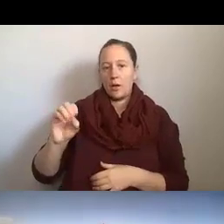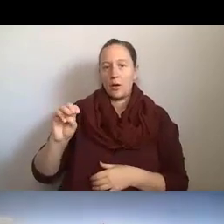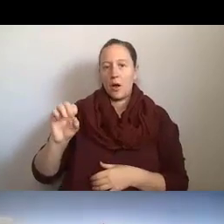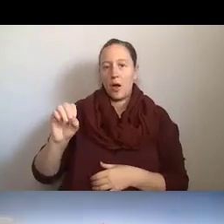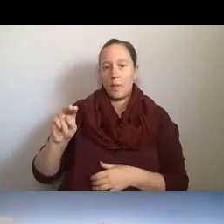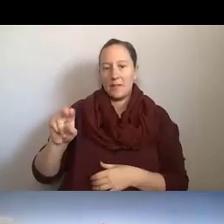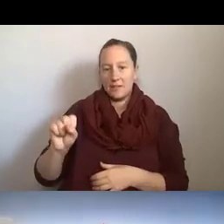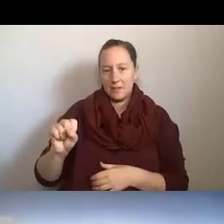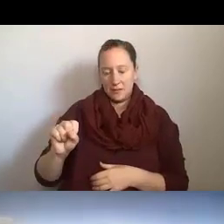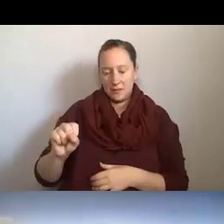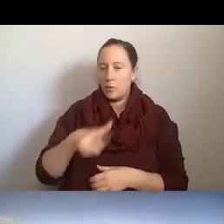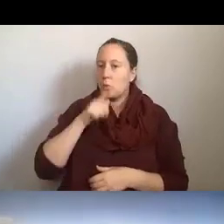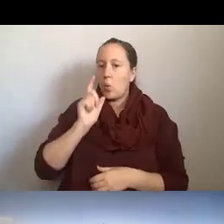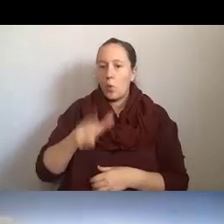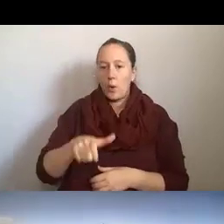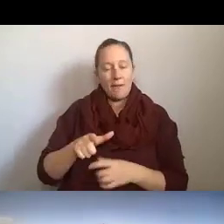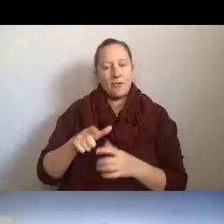week.